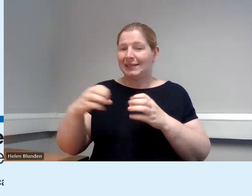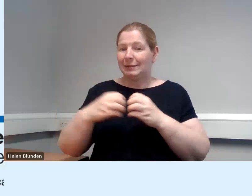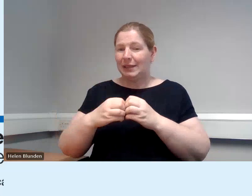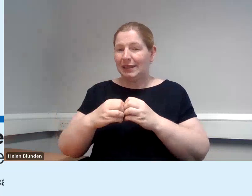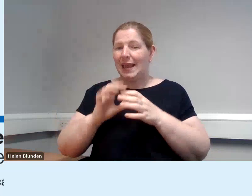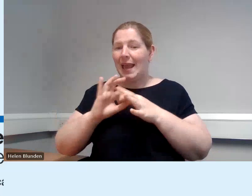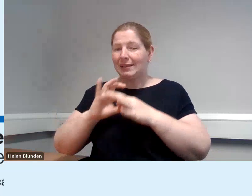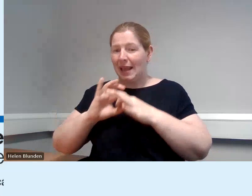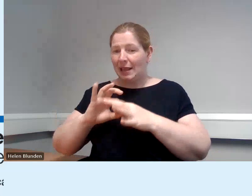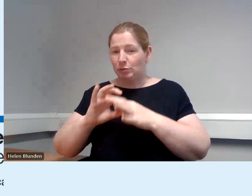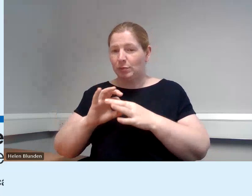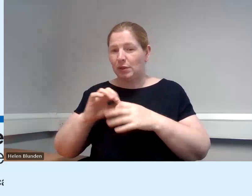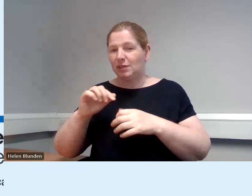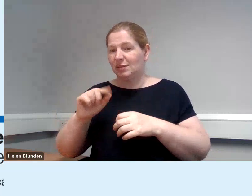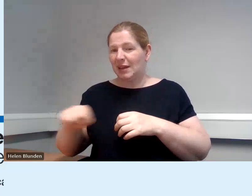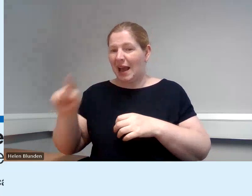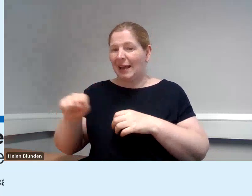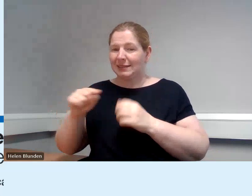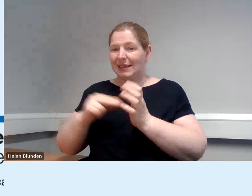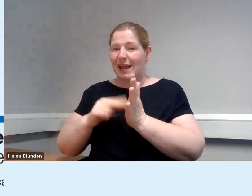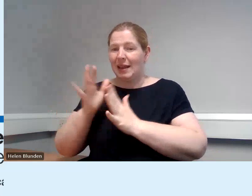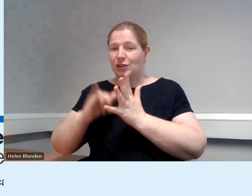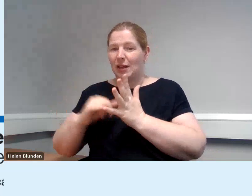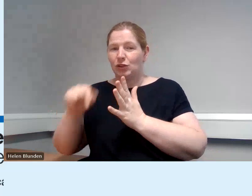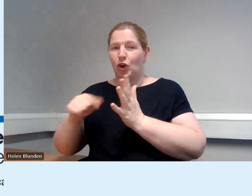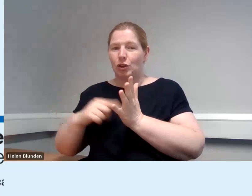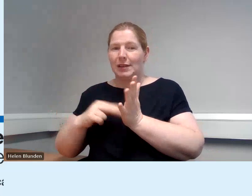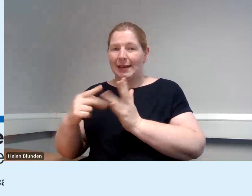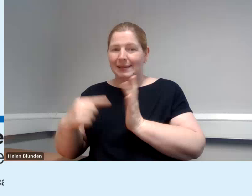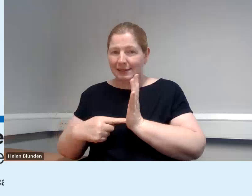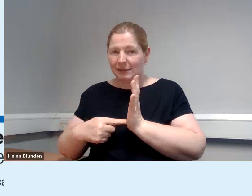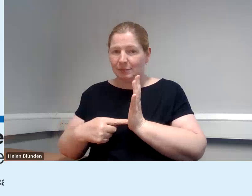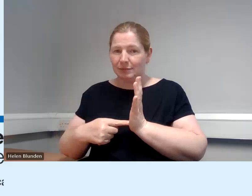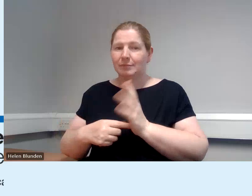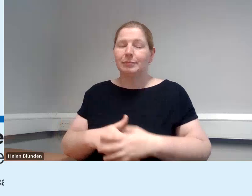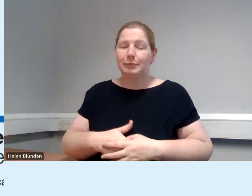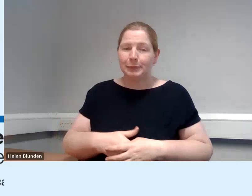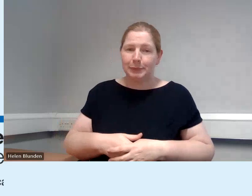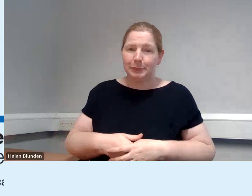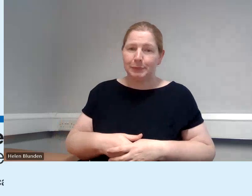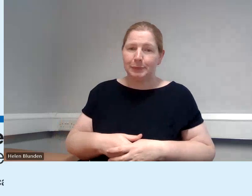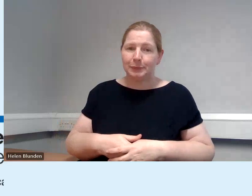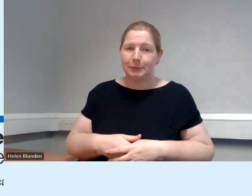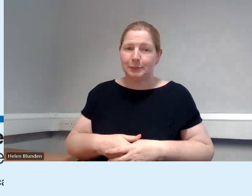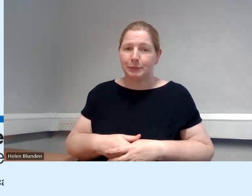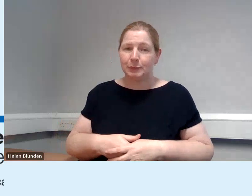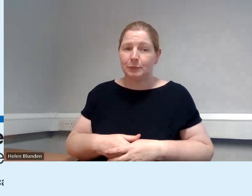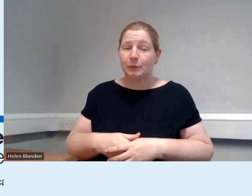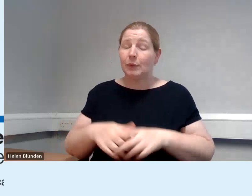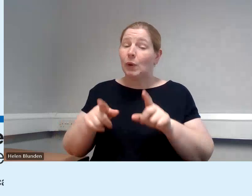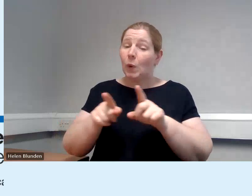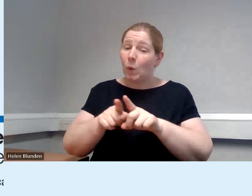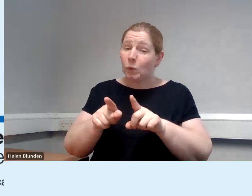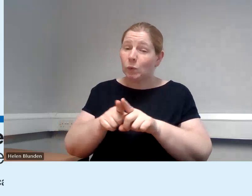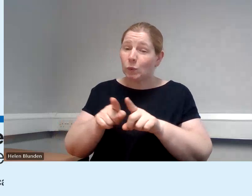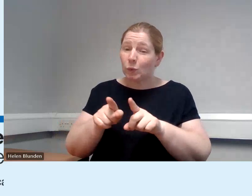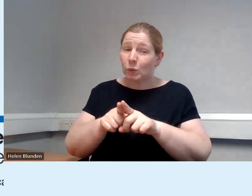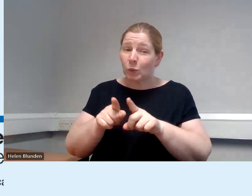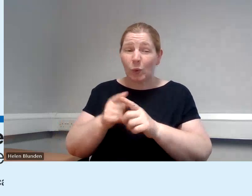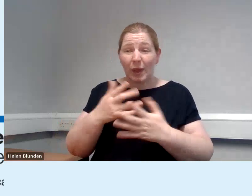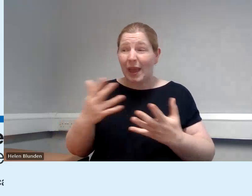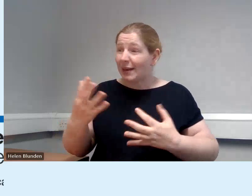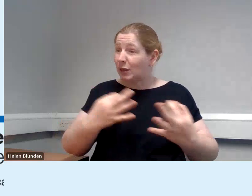ddicb.engagement@nhs.net, and I can raise anything with Victoria that you so wish. Also, any questions